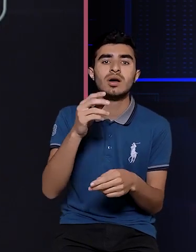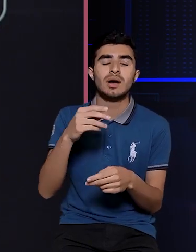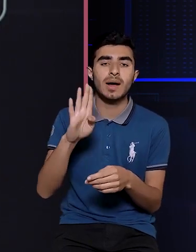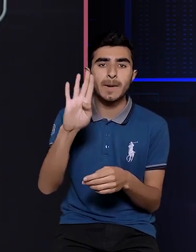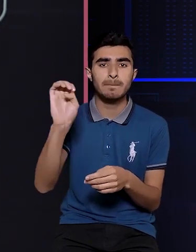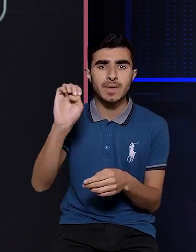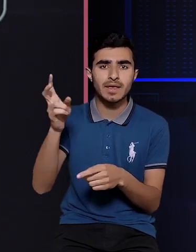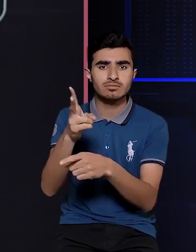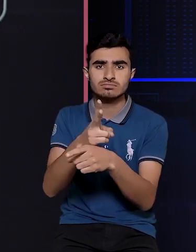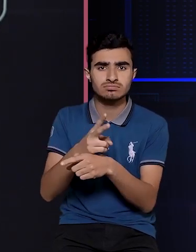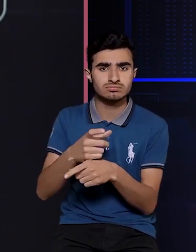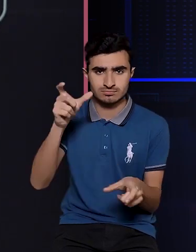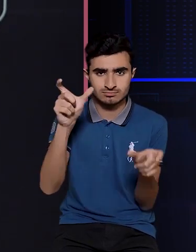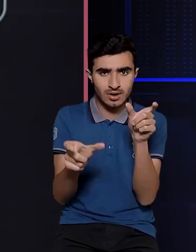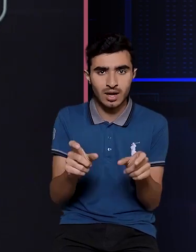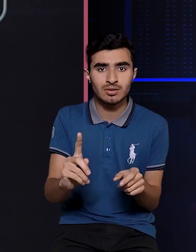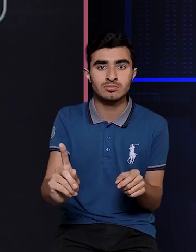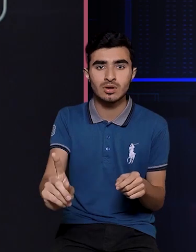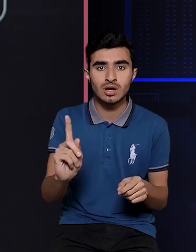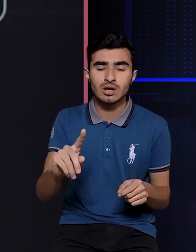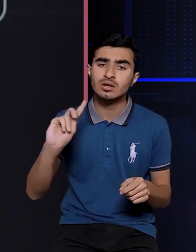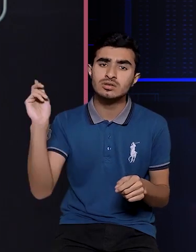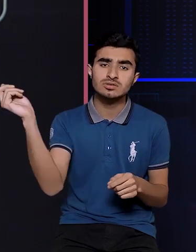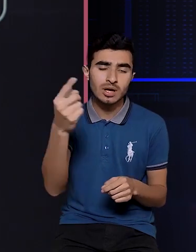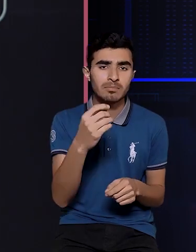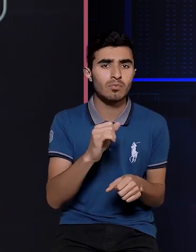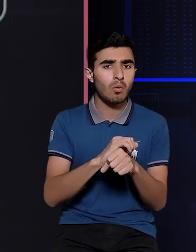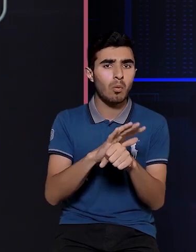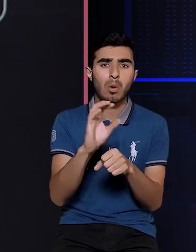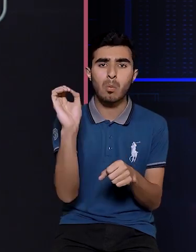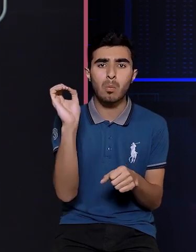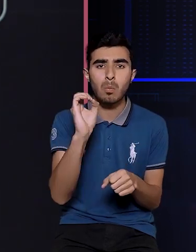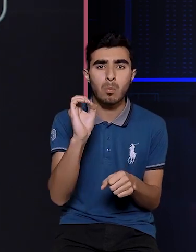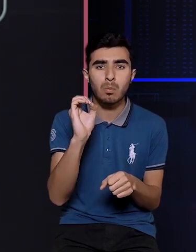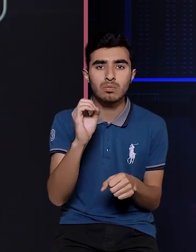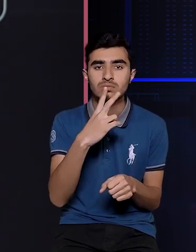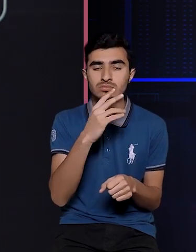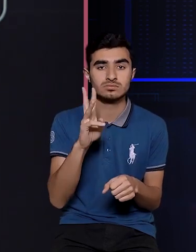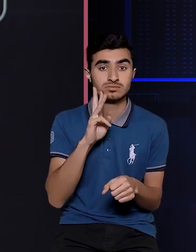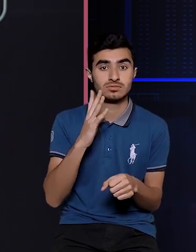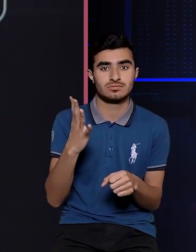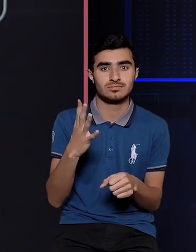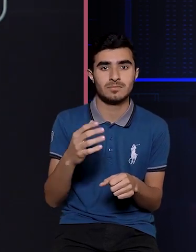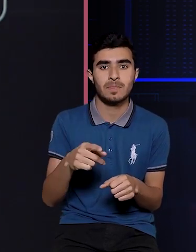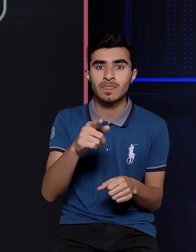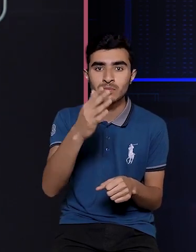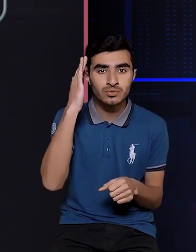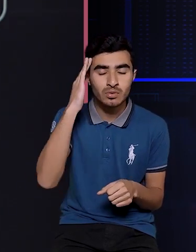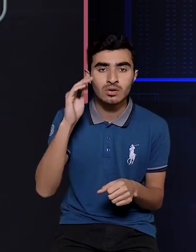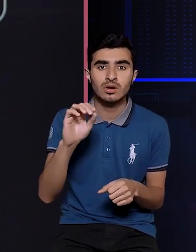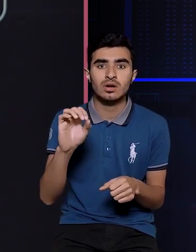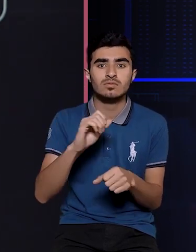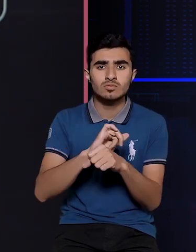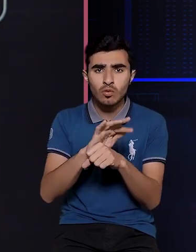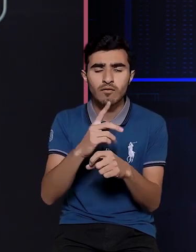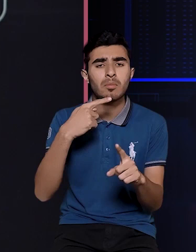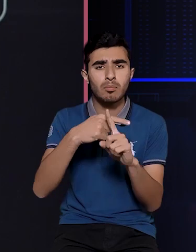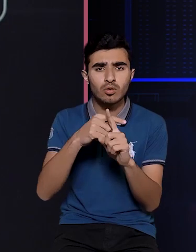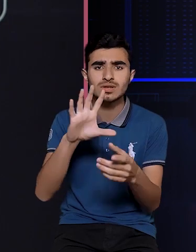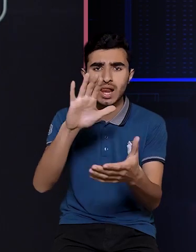COVID, and they interviewed all the beekeepers, and not a single beekeeper got